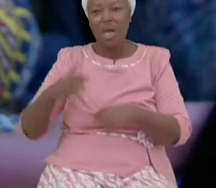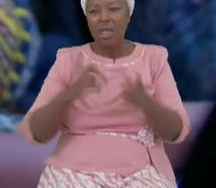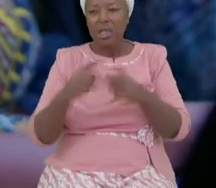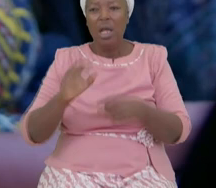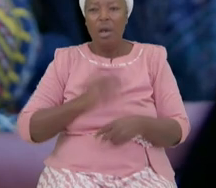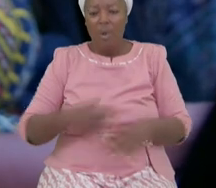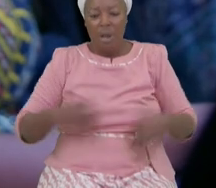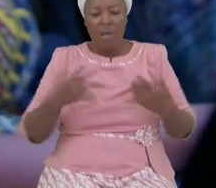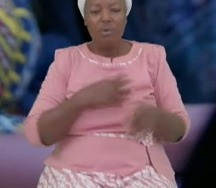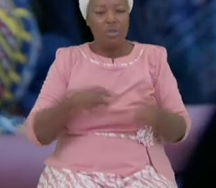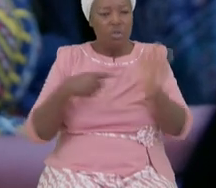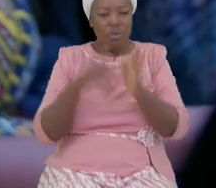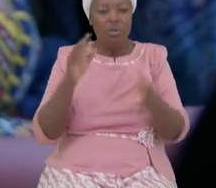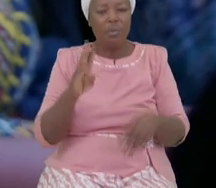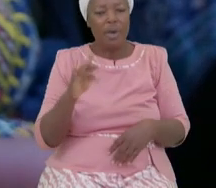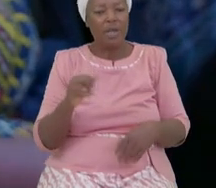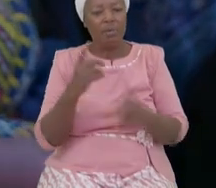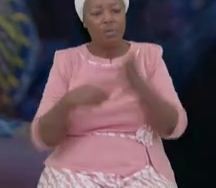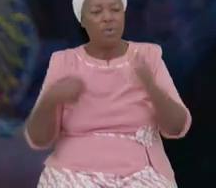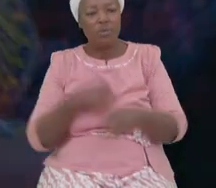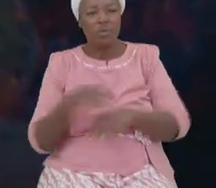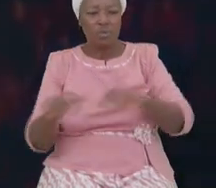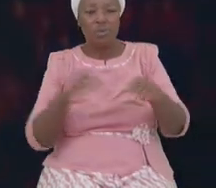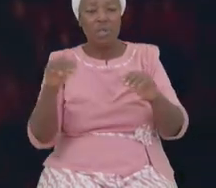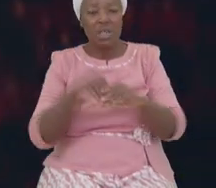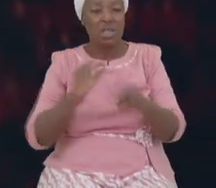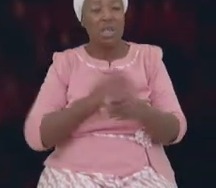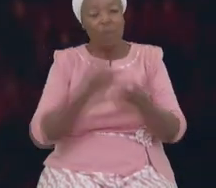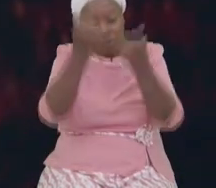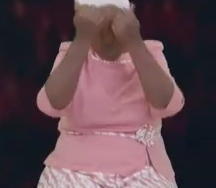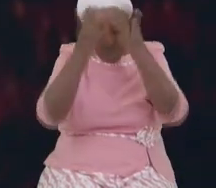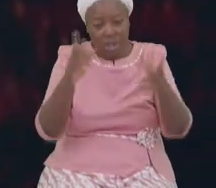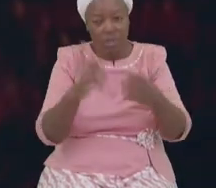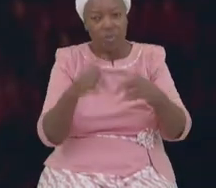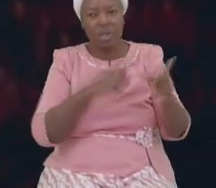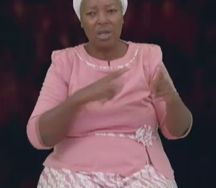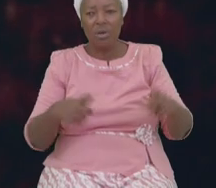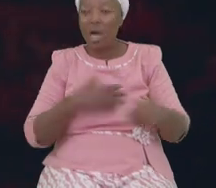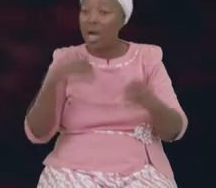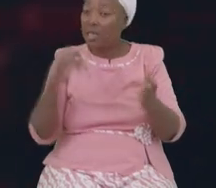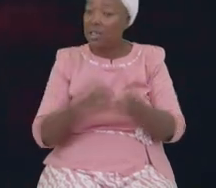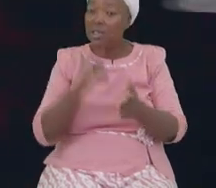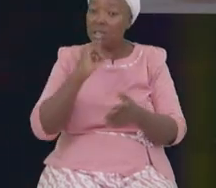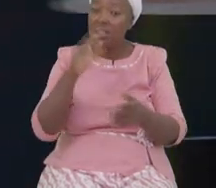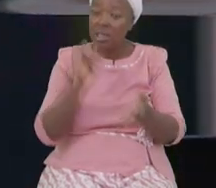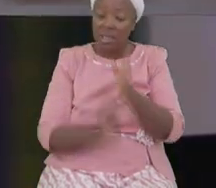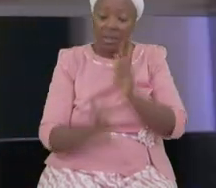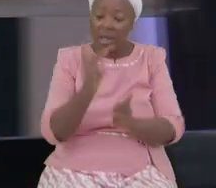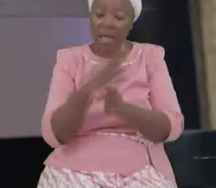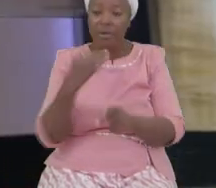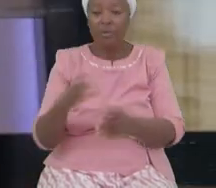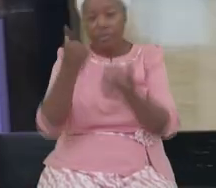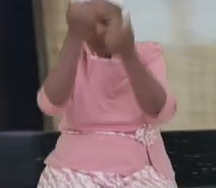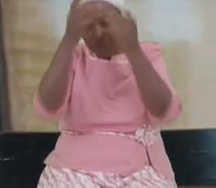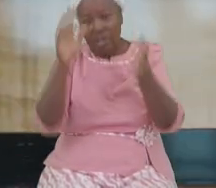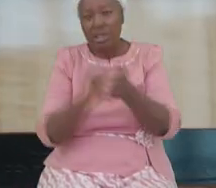be shown by what we do in our obedience to the Lord. And it is that kind of obedience that